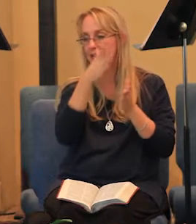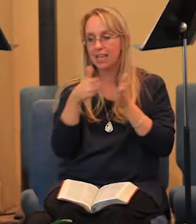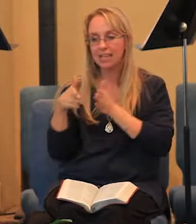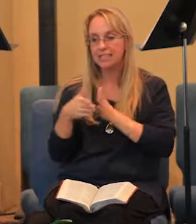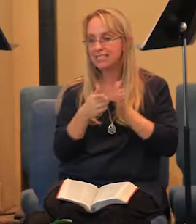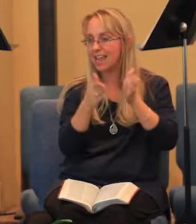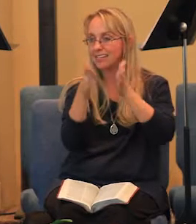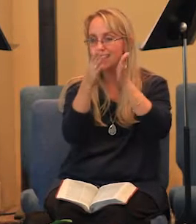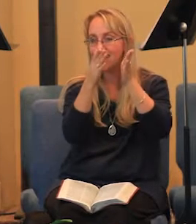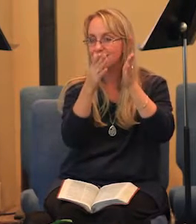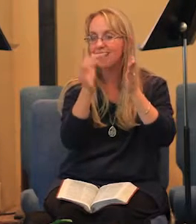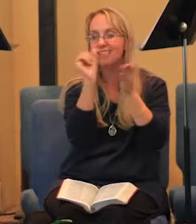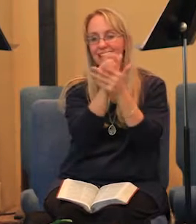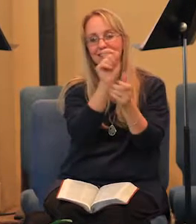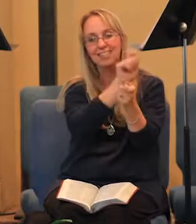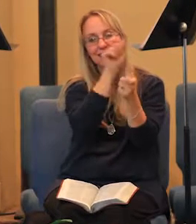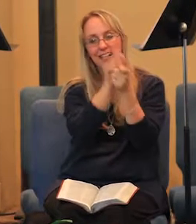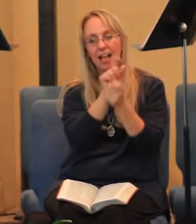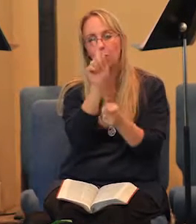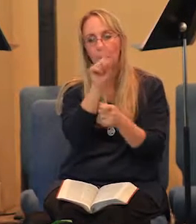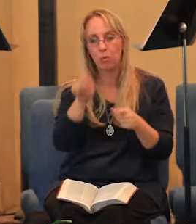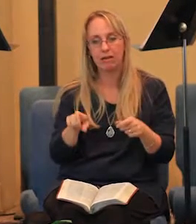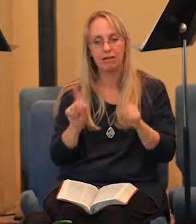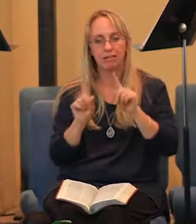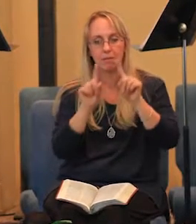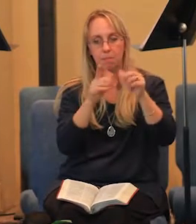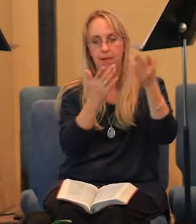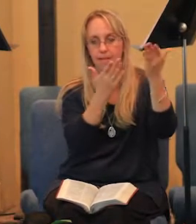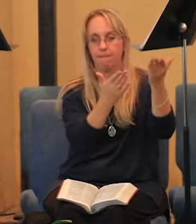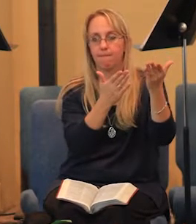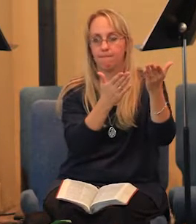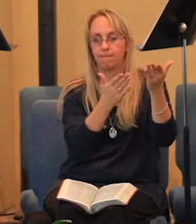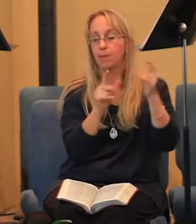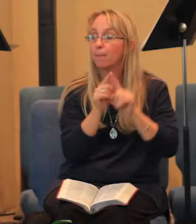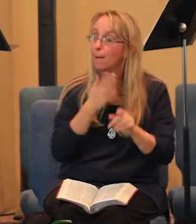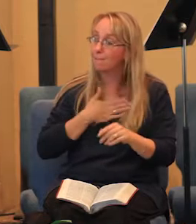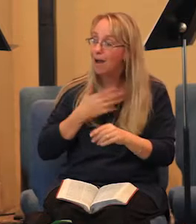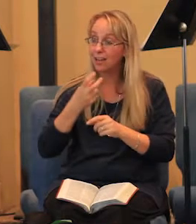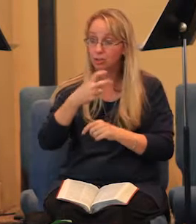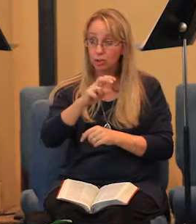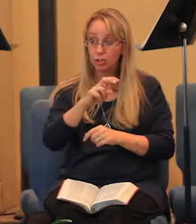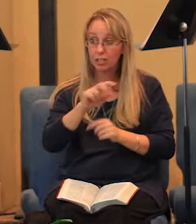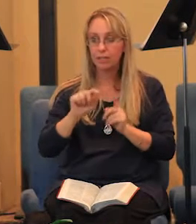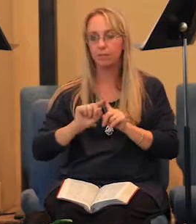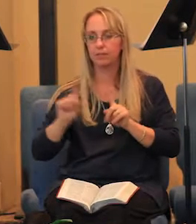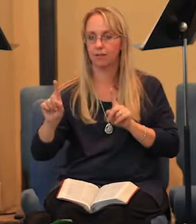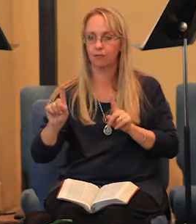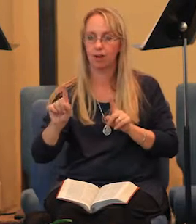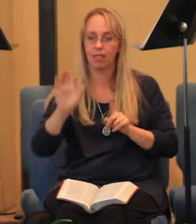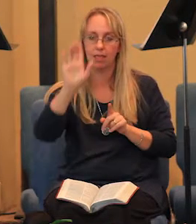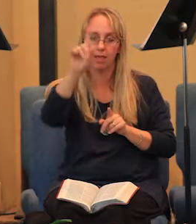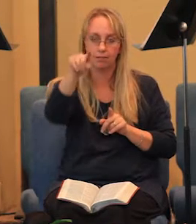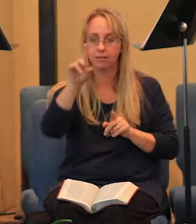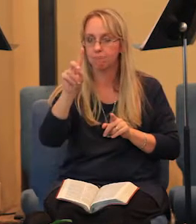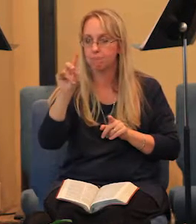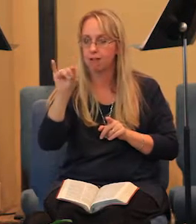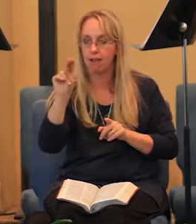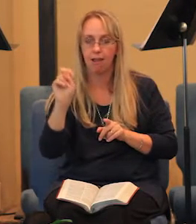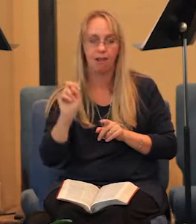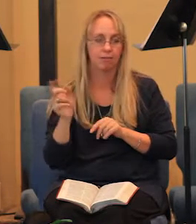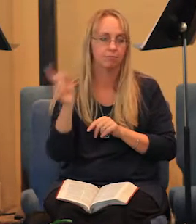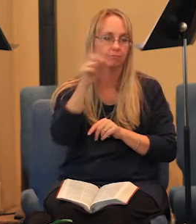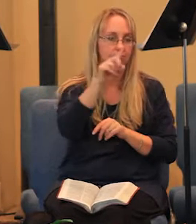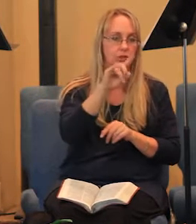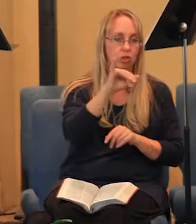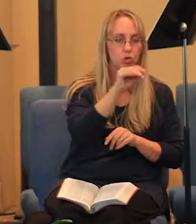us is exactly where we need to be. But my journey is going to be different than Diane's. It's going to be different than